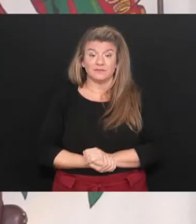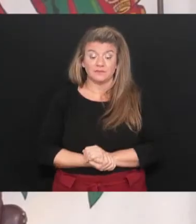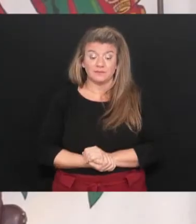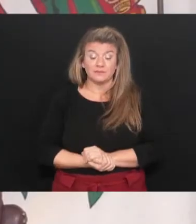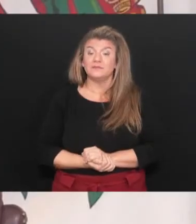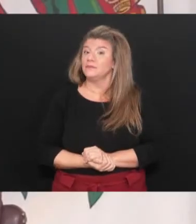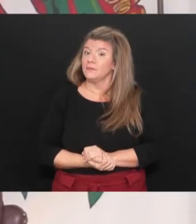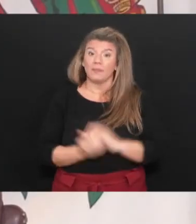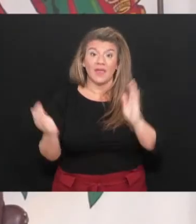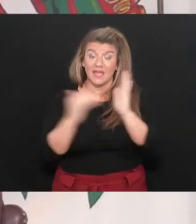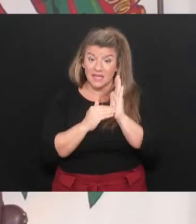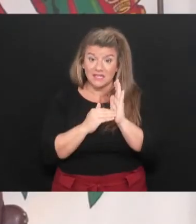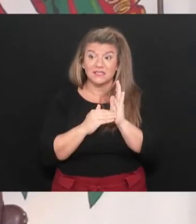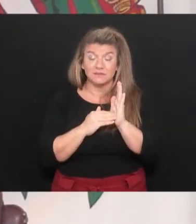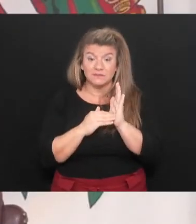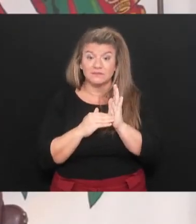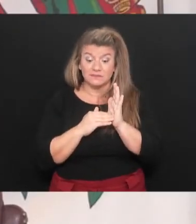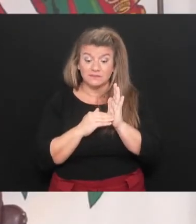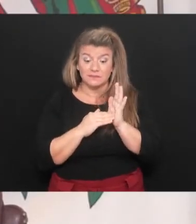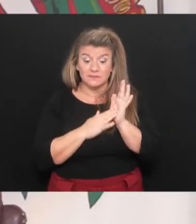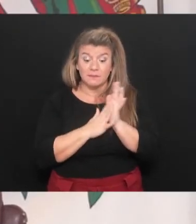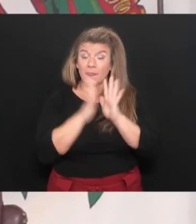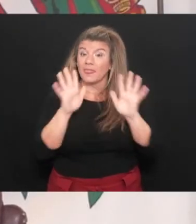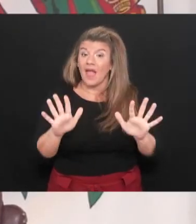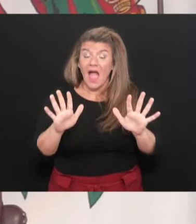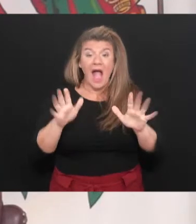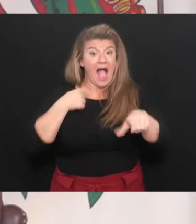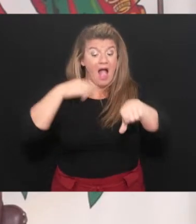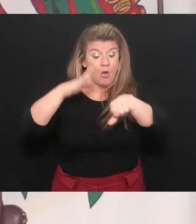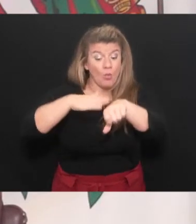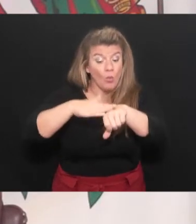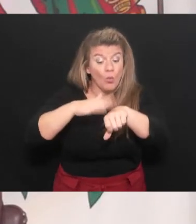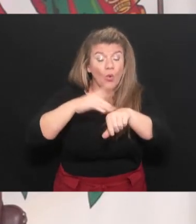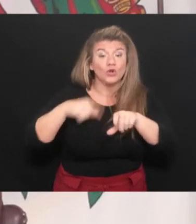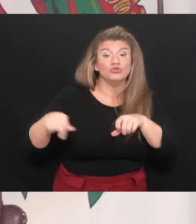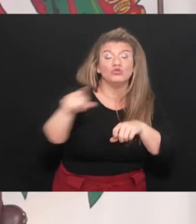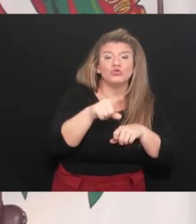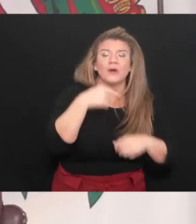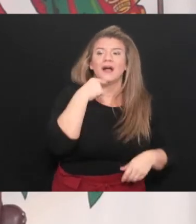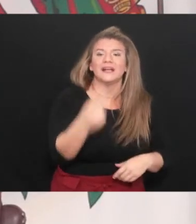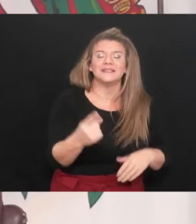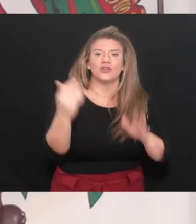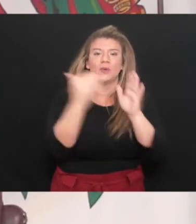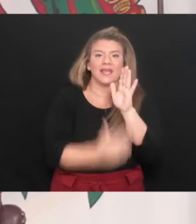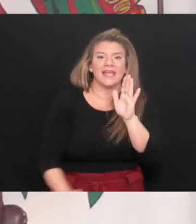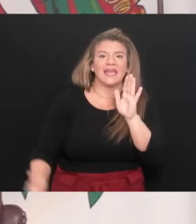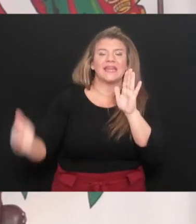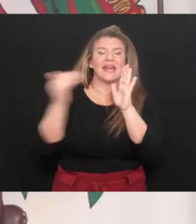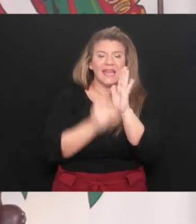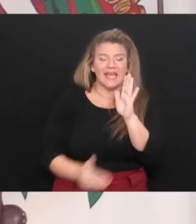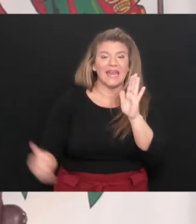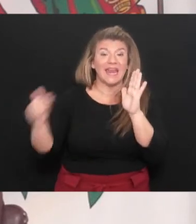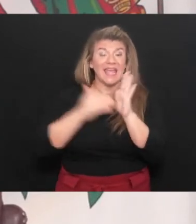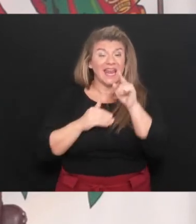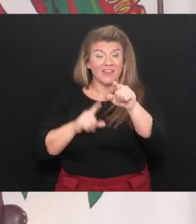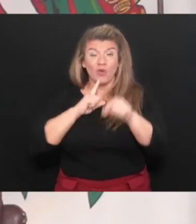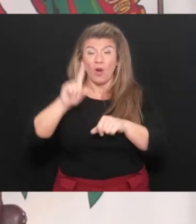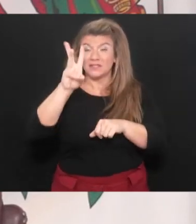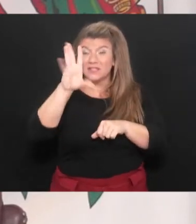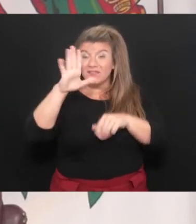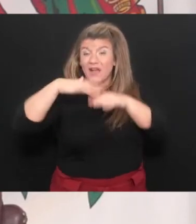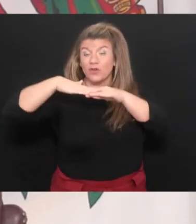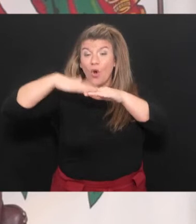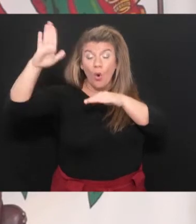And again, I caution you, I tell you over and over, if you're 65 and